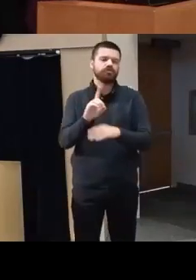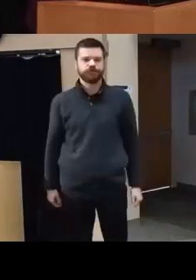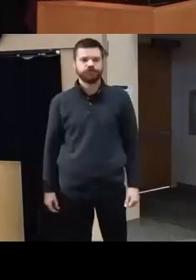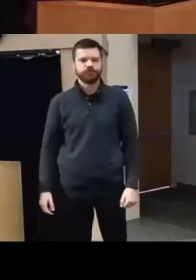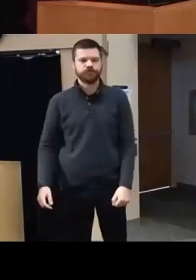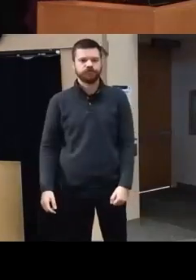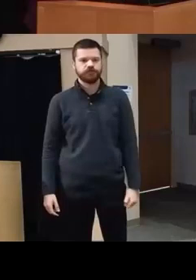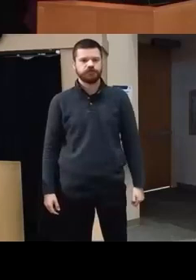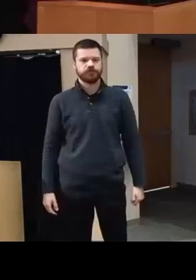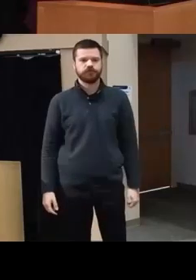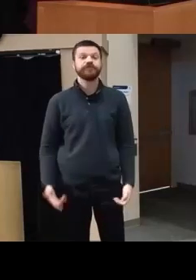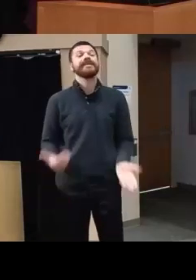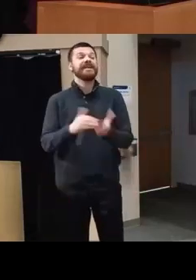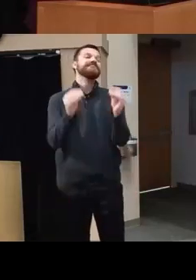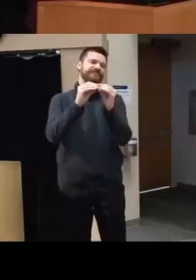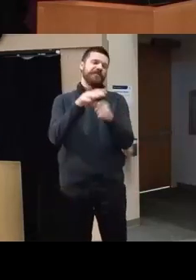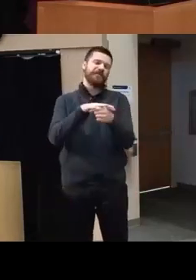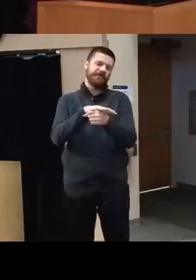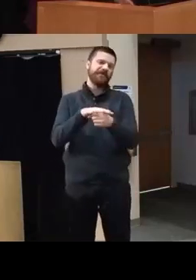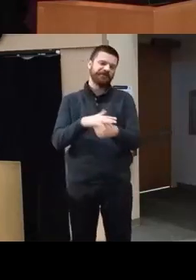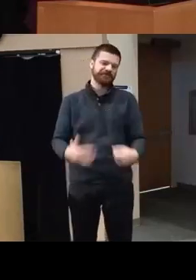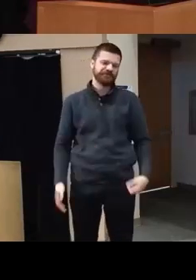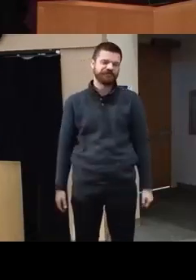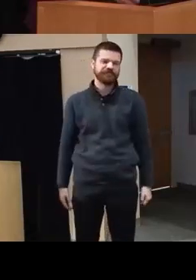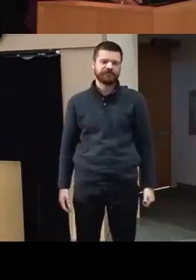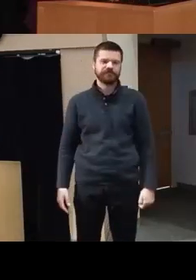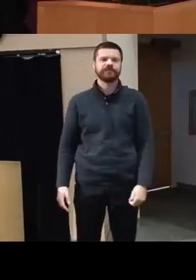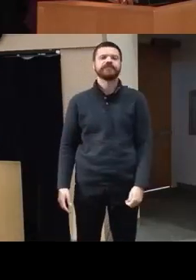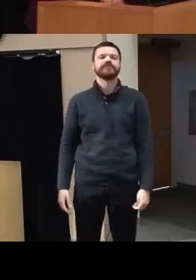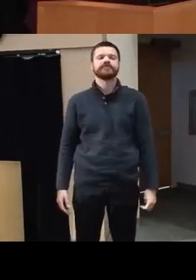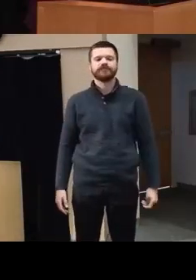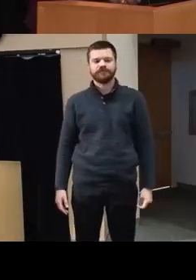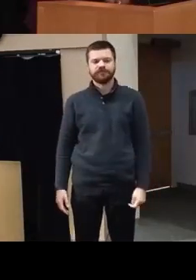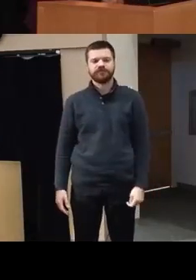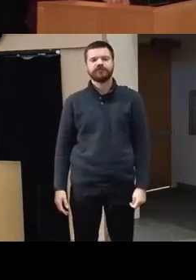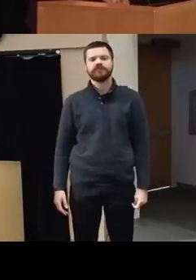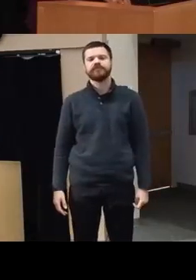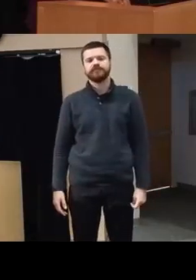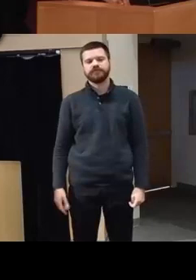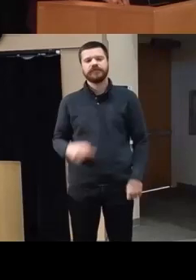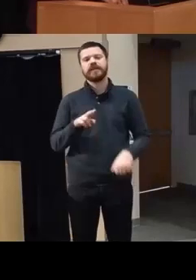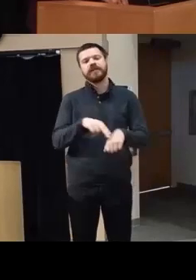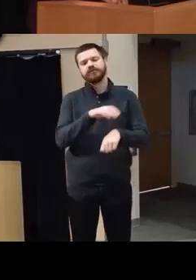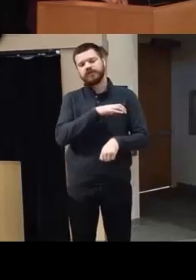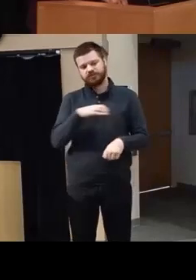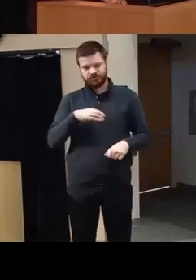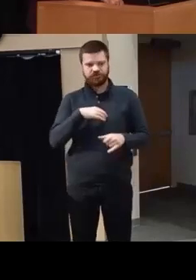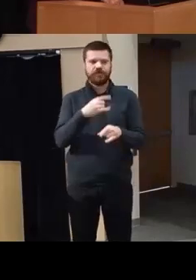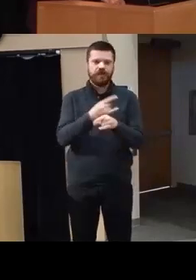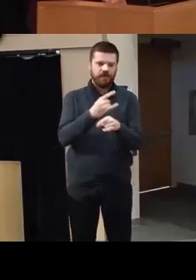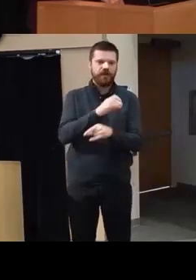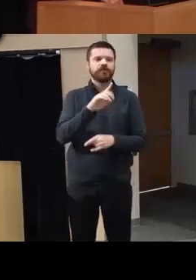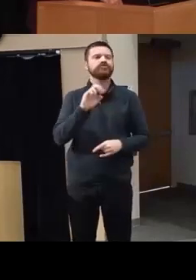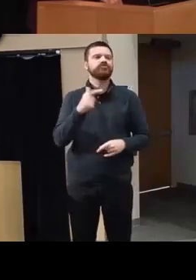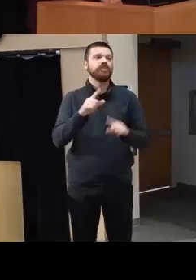Again, more of the local timeline. We had the National Council on Alcoholism and Drug Dependence begin in 1946.